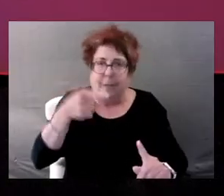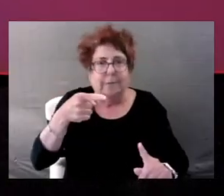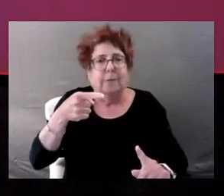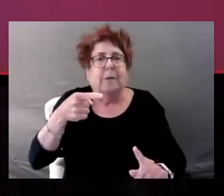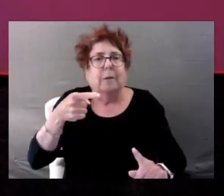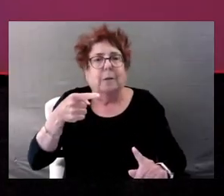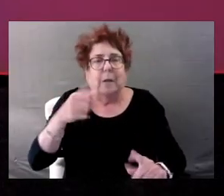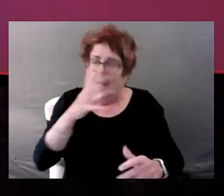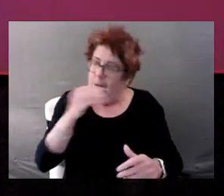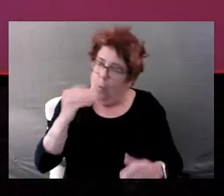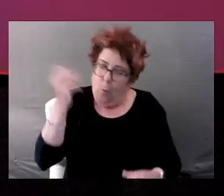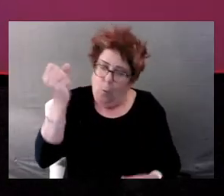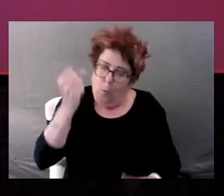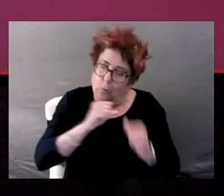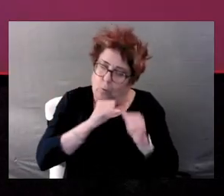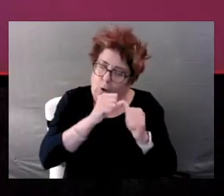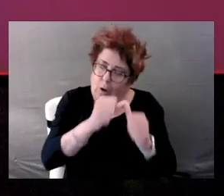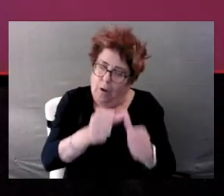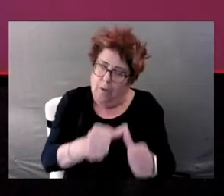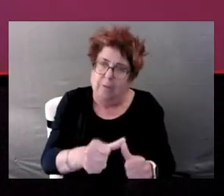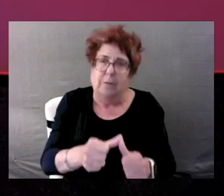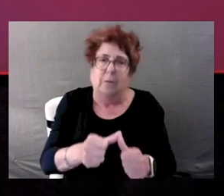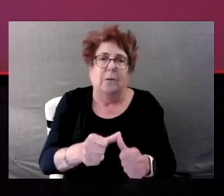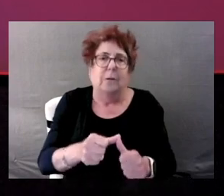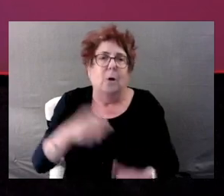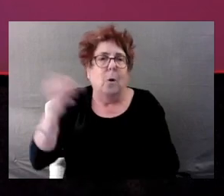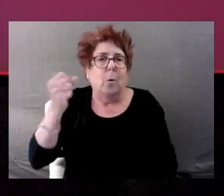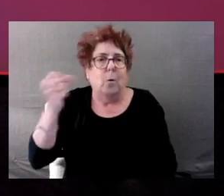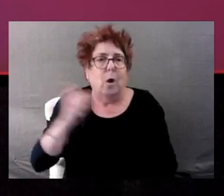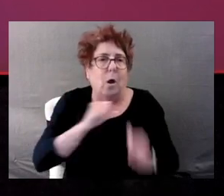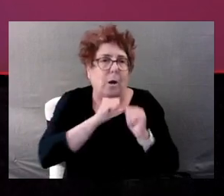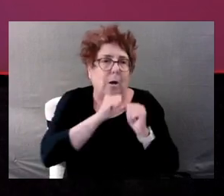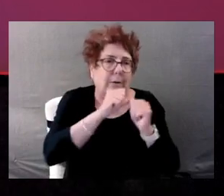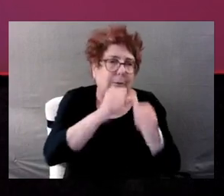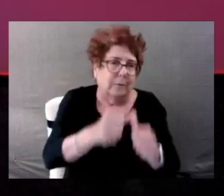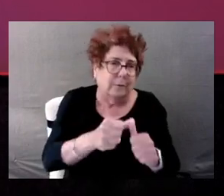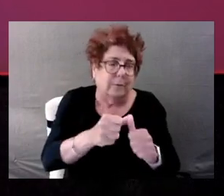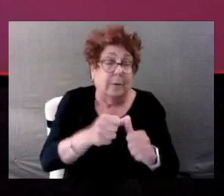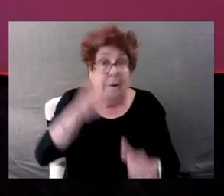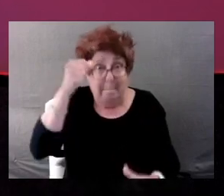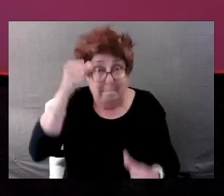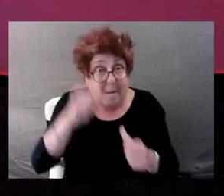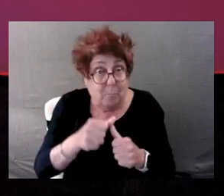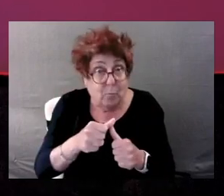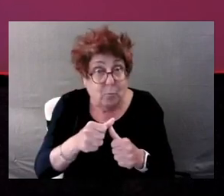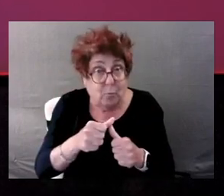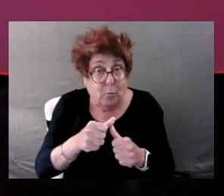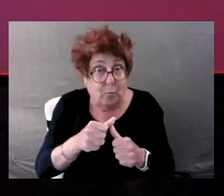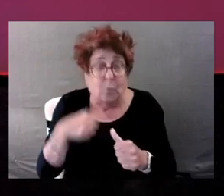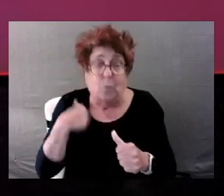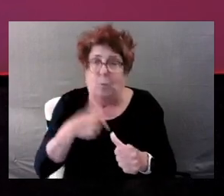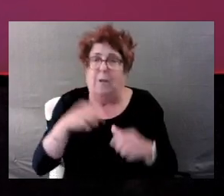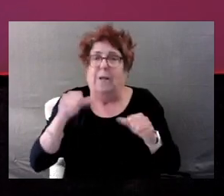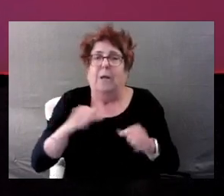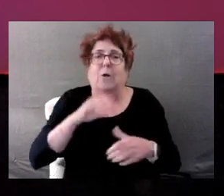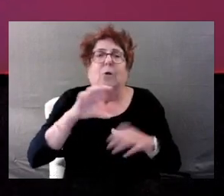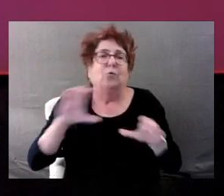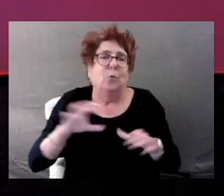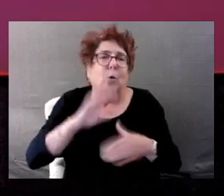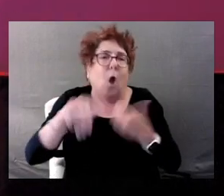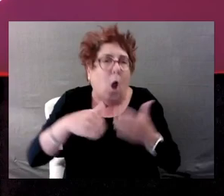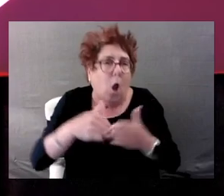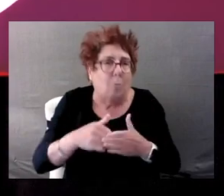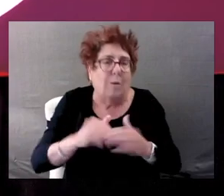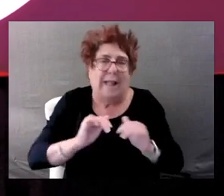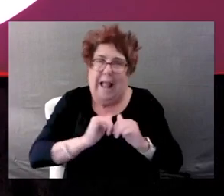fast and hold on, hold on. Remember, we can do this all with love